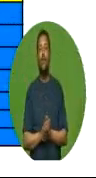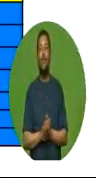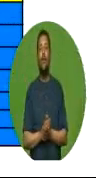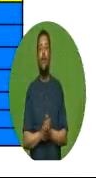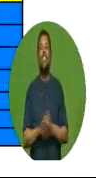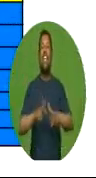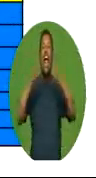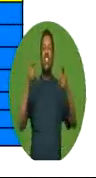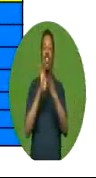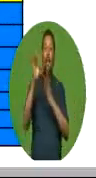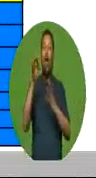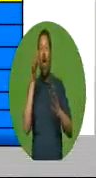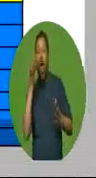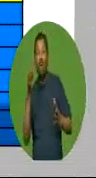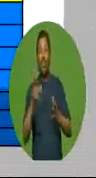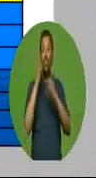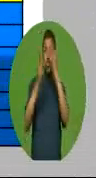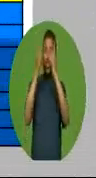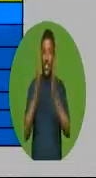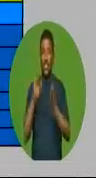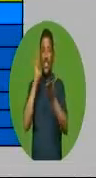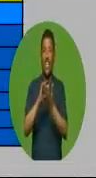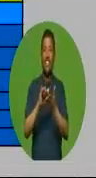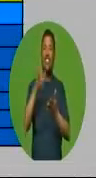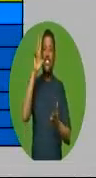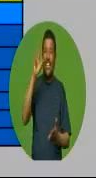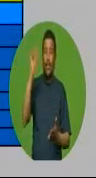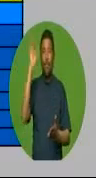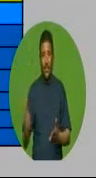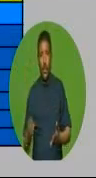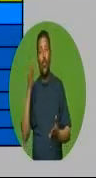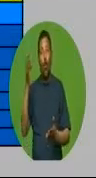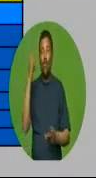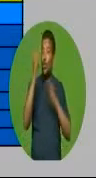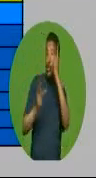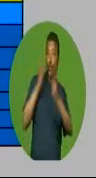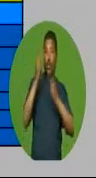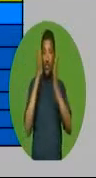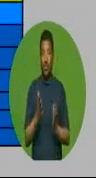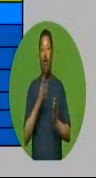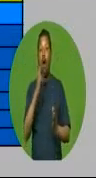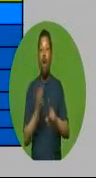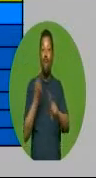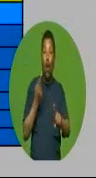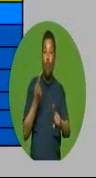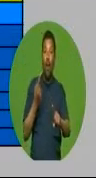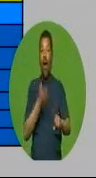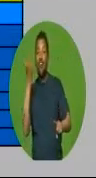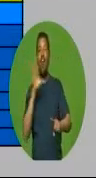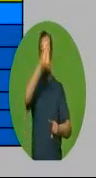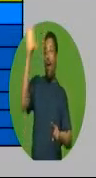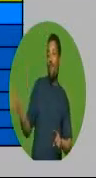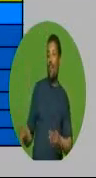The largest number of tourists, that is 30% of the tourists, are from other